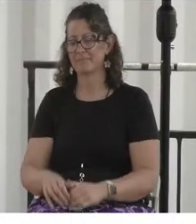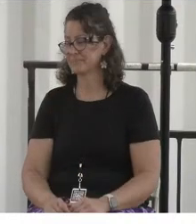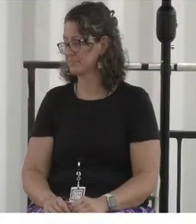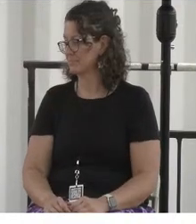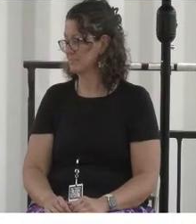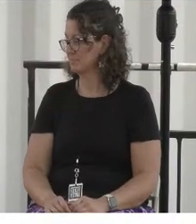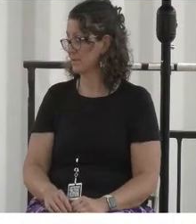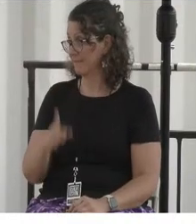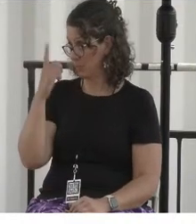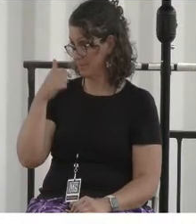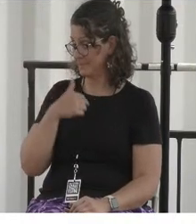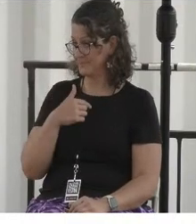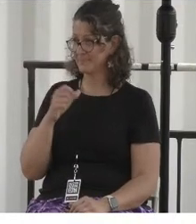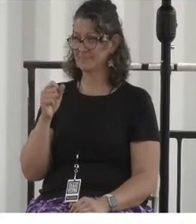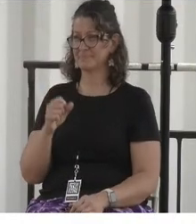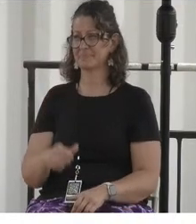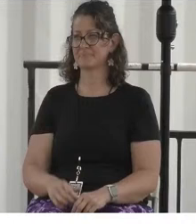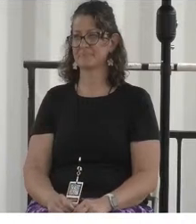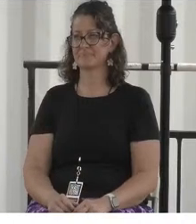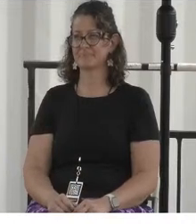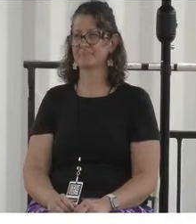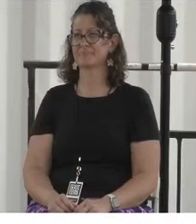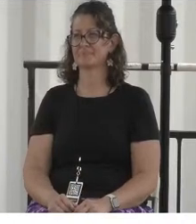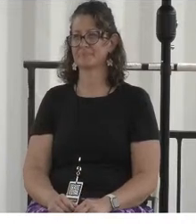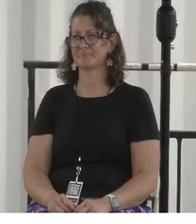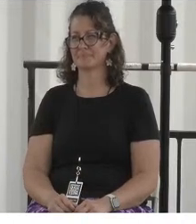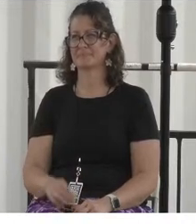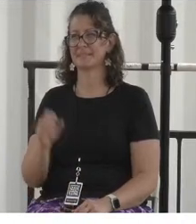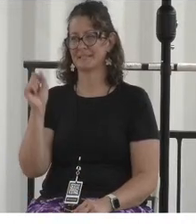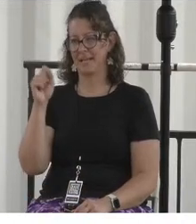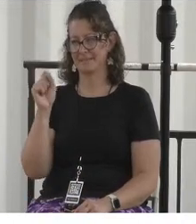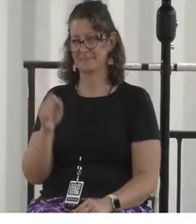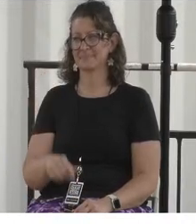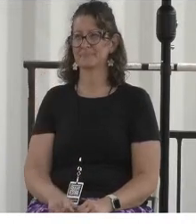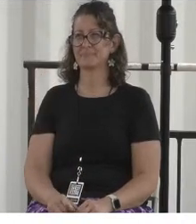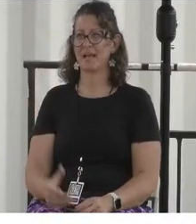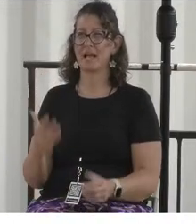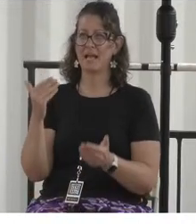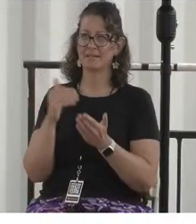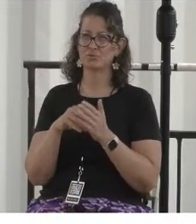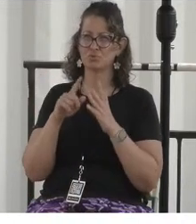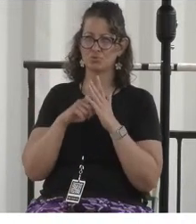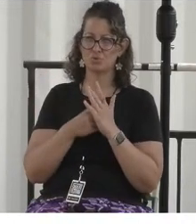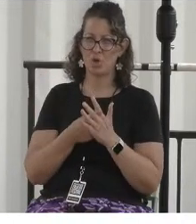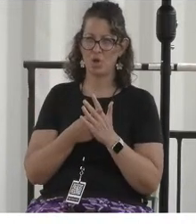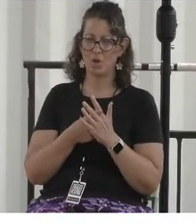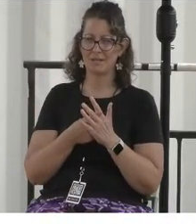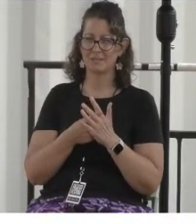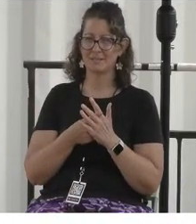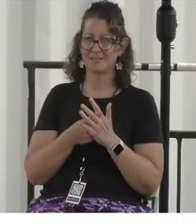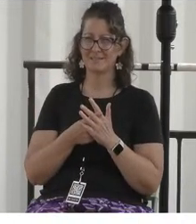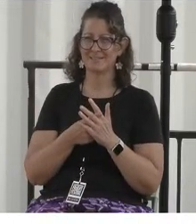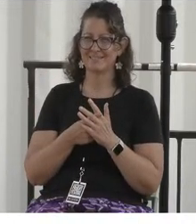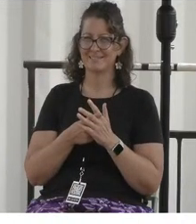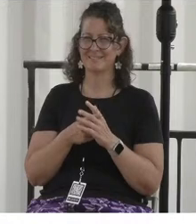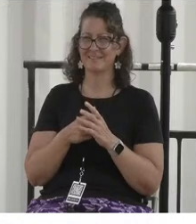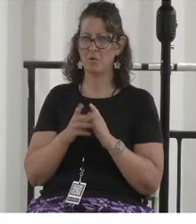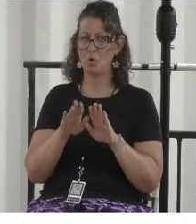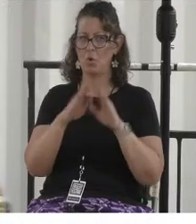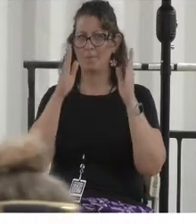Is that a question for me? Yes. Okay. Yes. And again, to start getting into the weird world